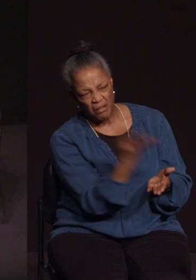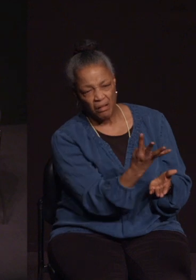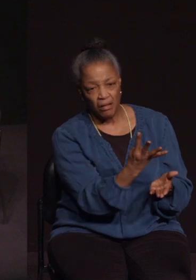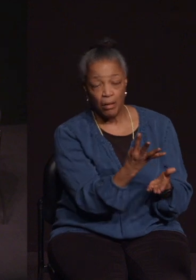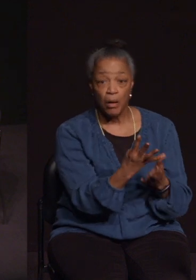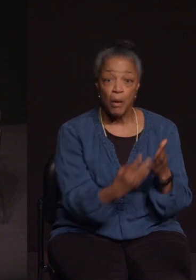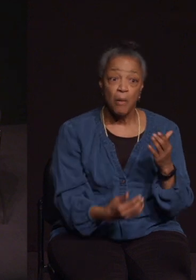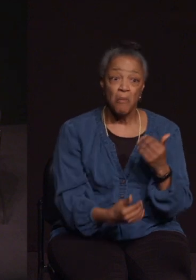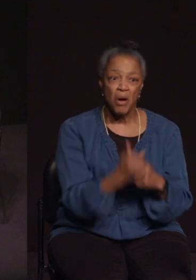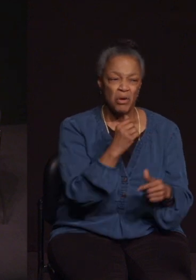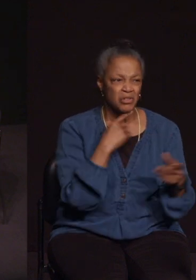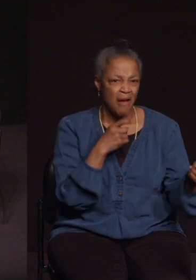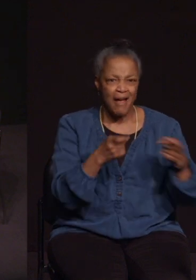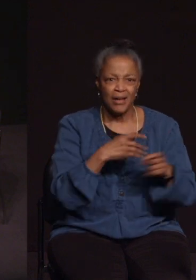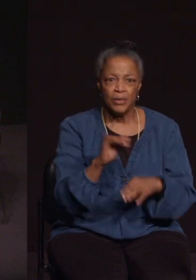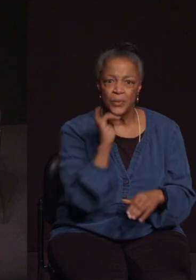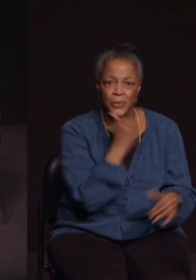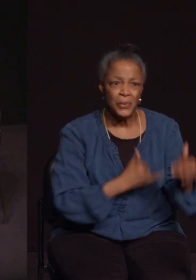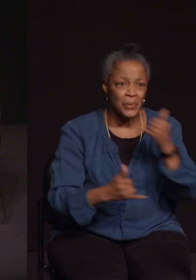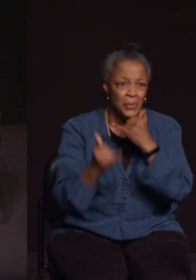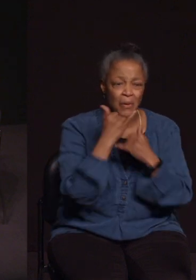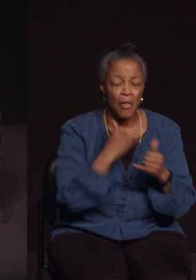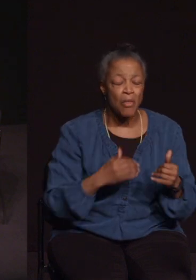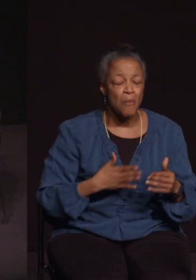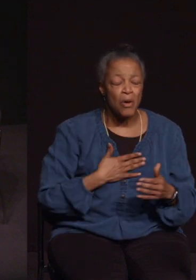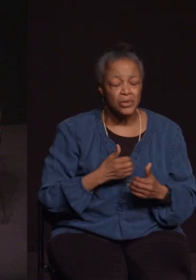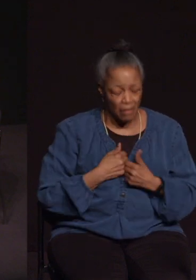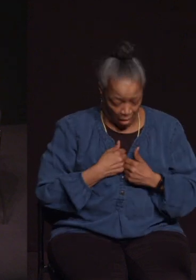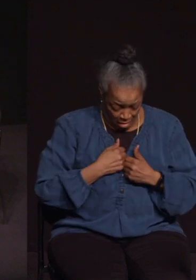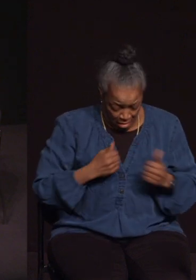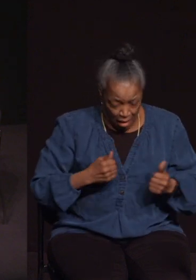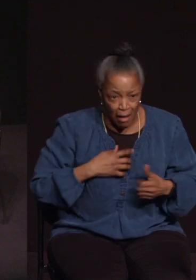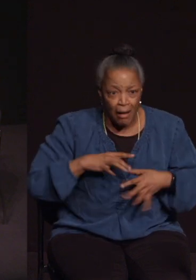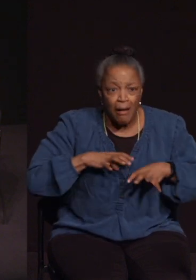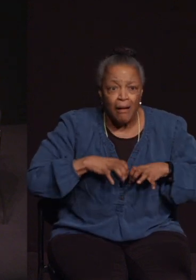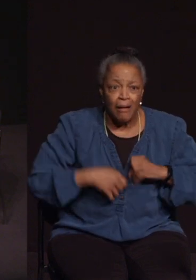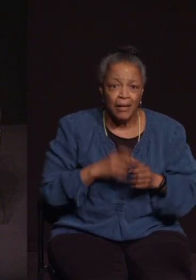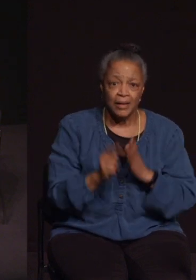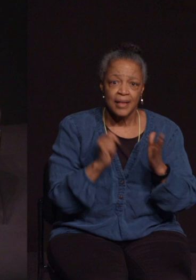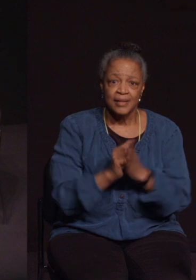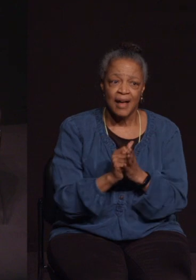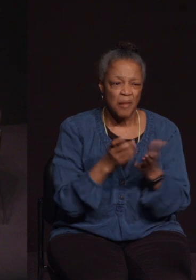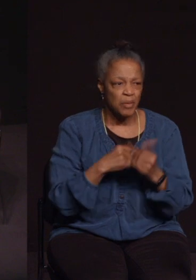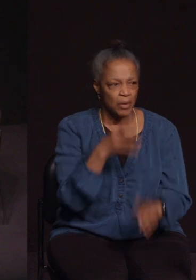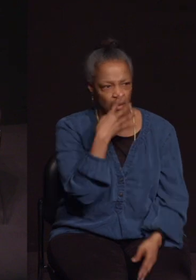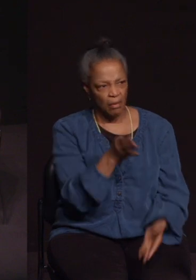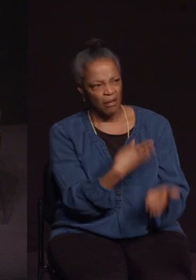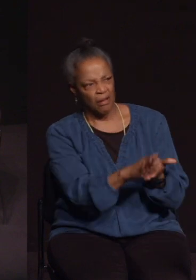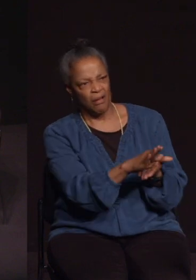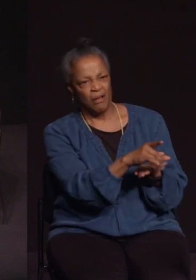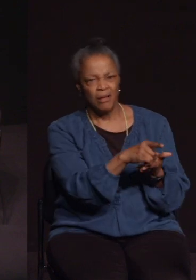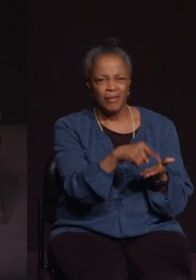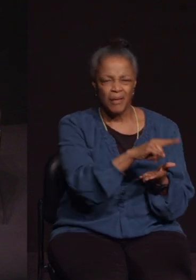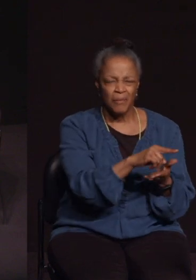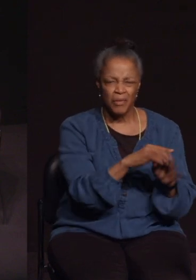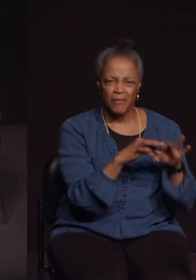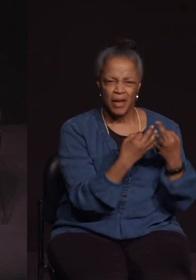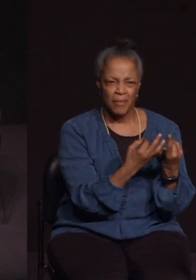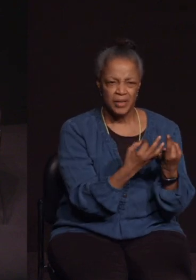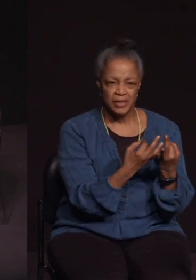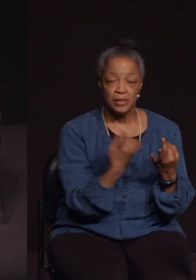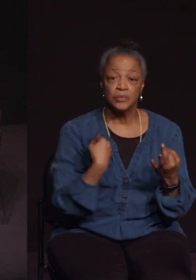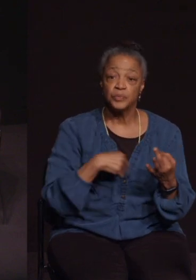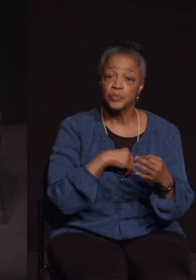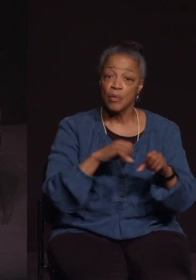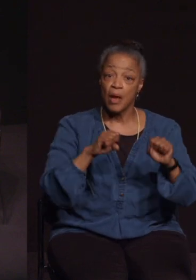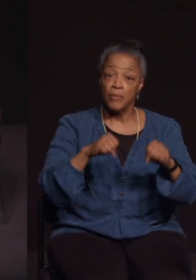all mishandled in the most vulnerable time in their life. And I think that it's unfair. And we were able